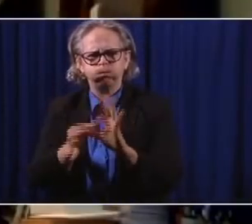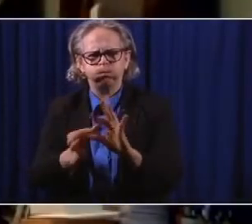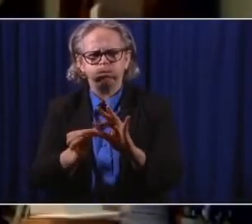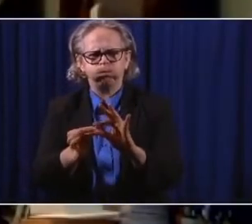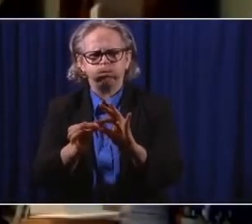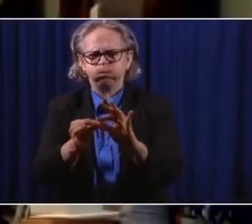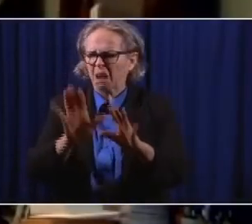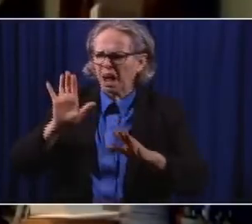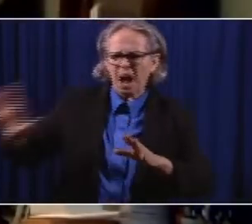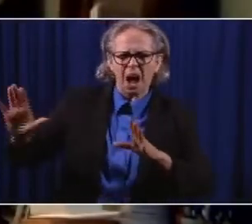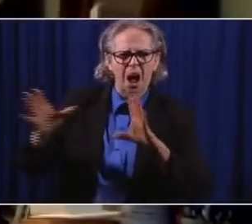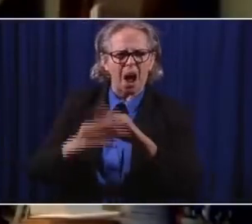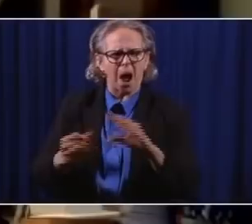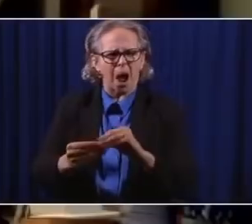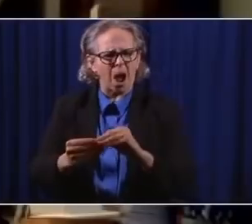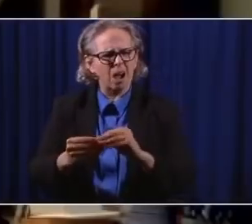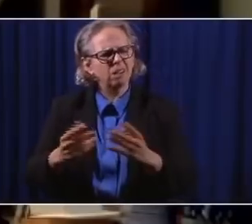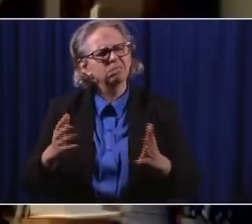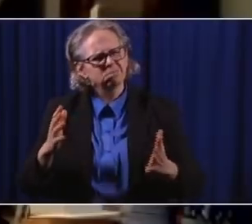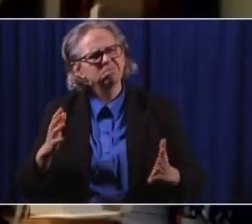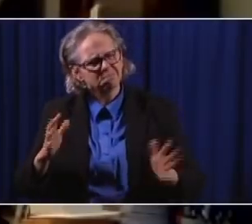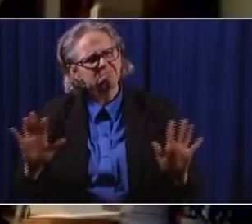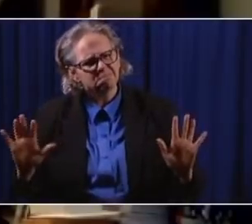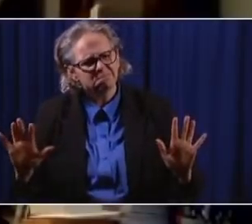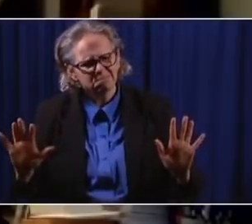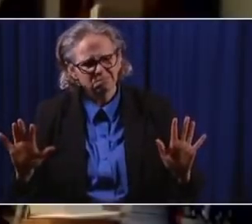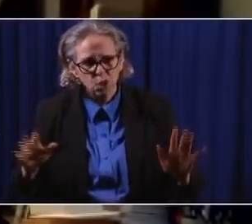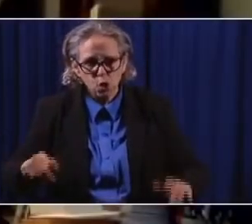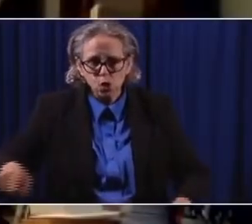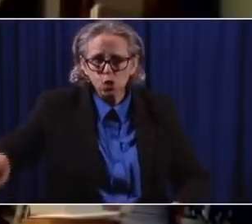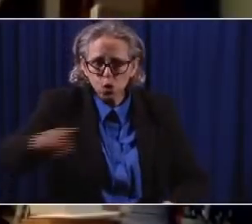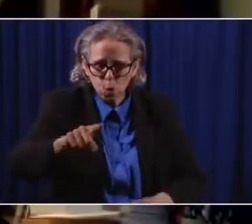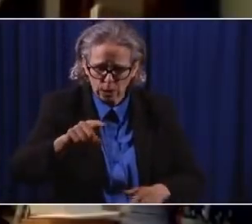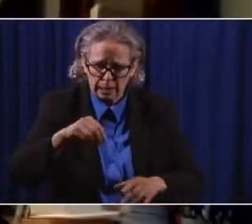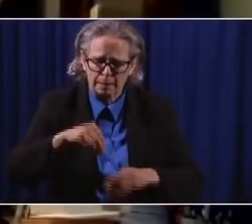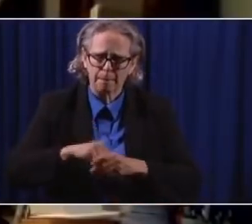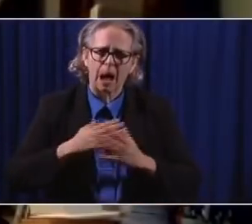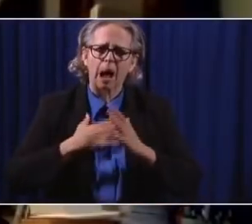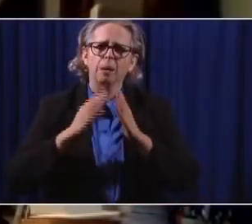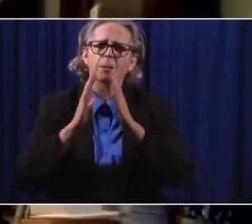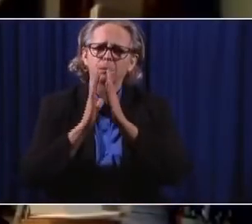this pandemic. So you're all in my prayers. And Governor,